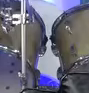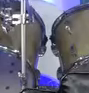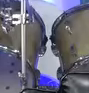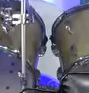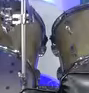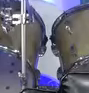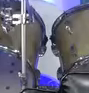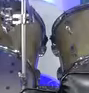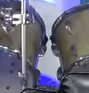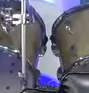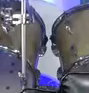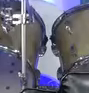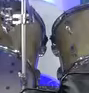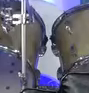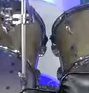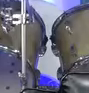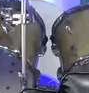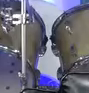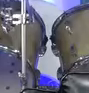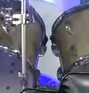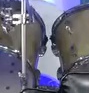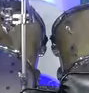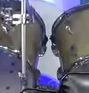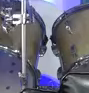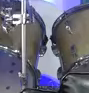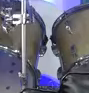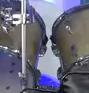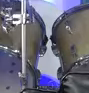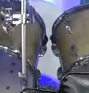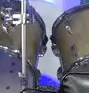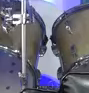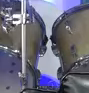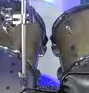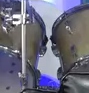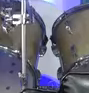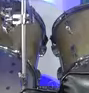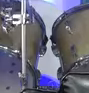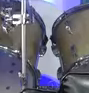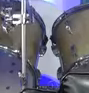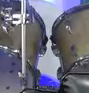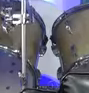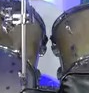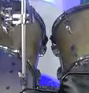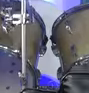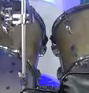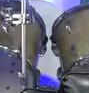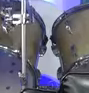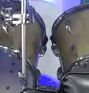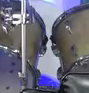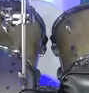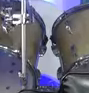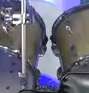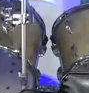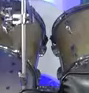said unto him, if a man love me, he will keep my words, and my Father will love him. He will come unto me and make